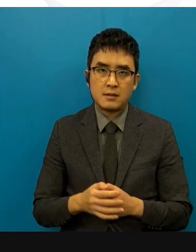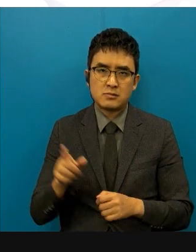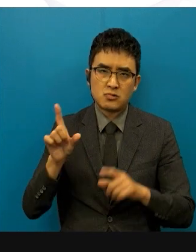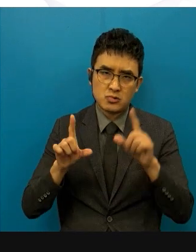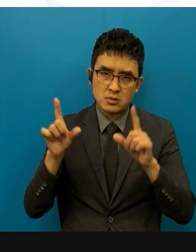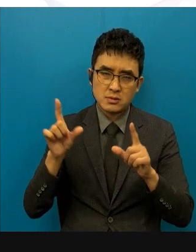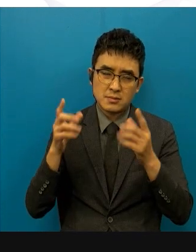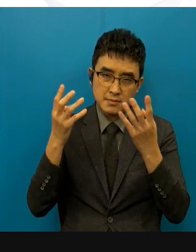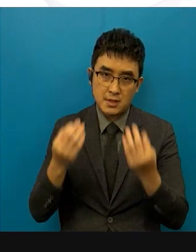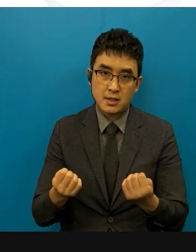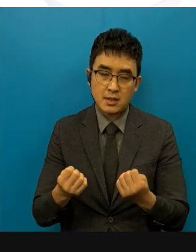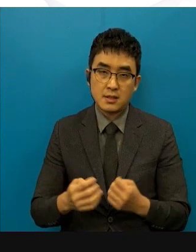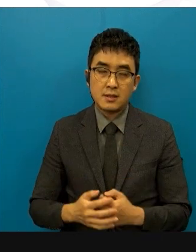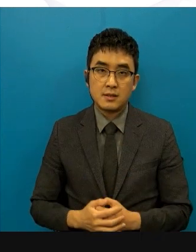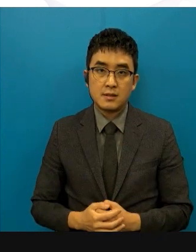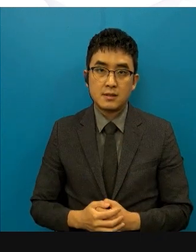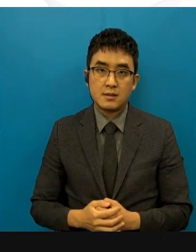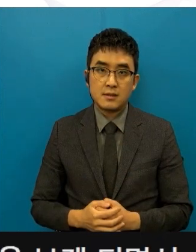raised.